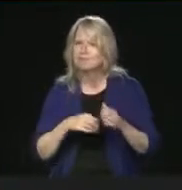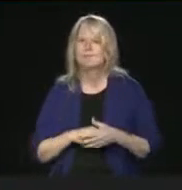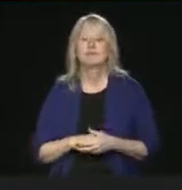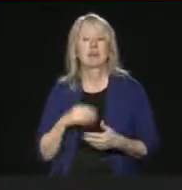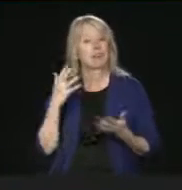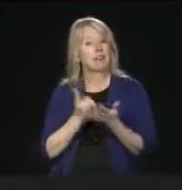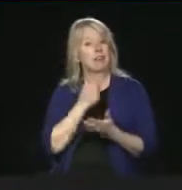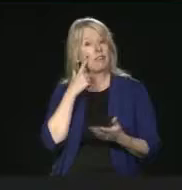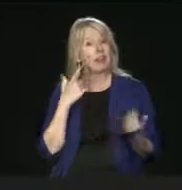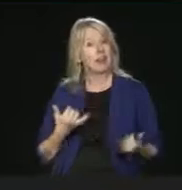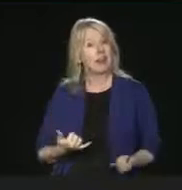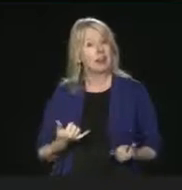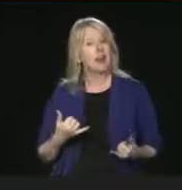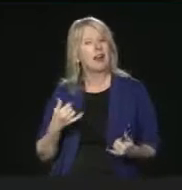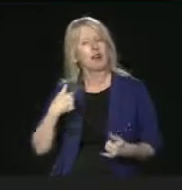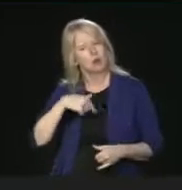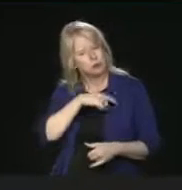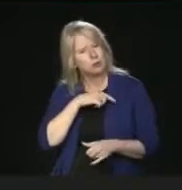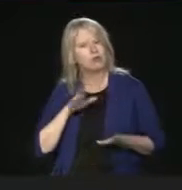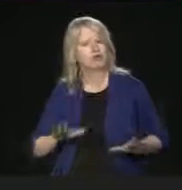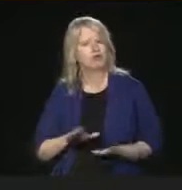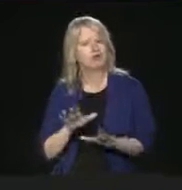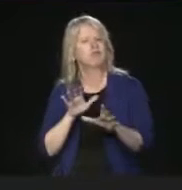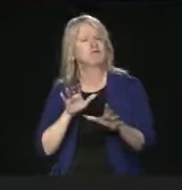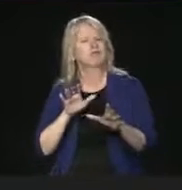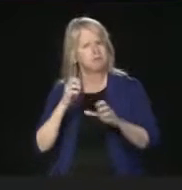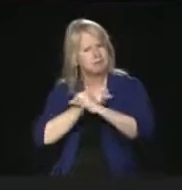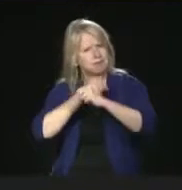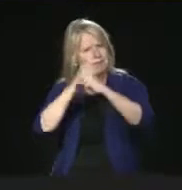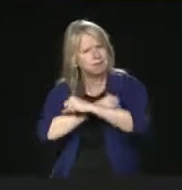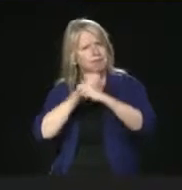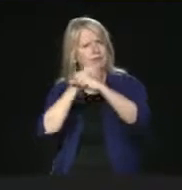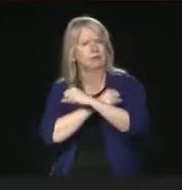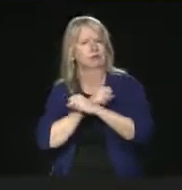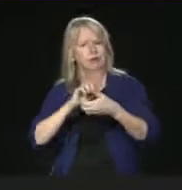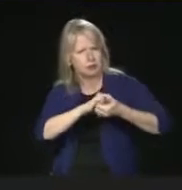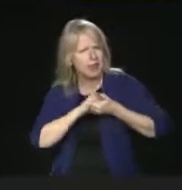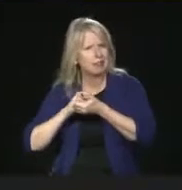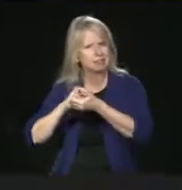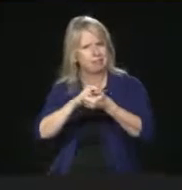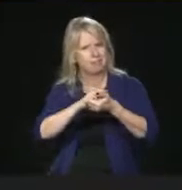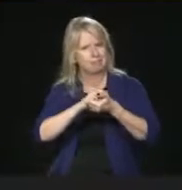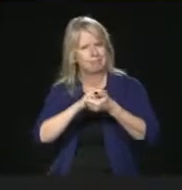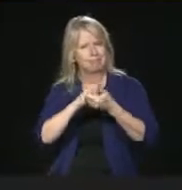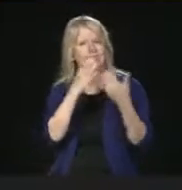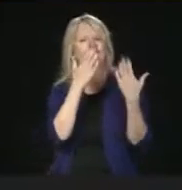we all do our part. Let's fight this together. Merci beaucoup tout le monde.